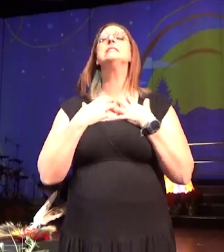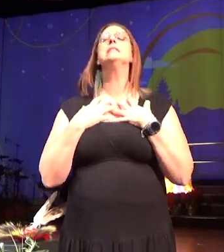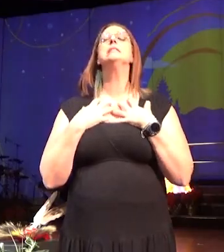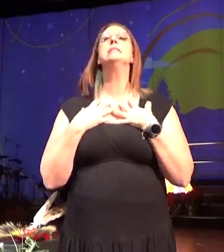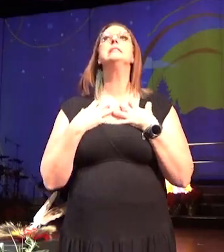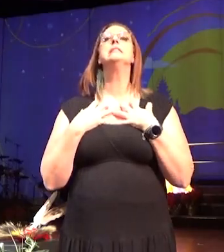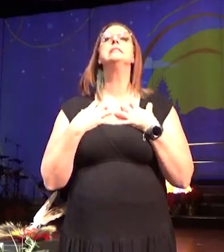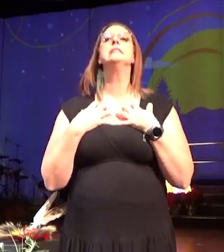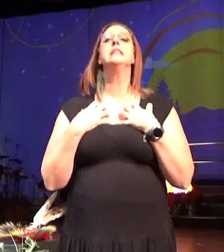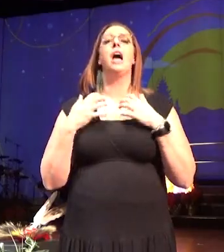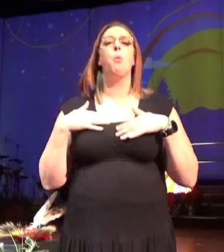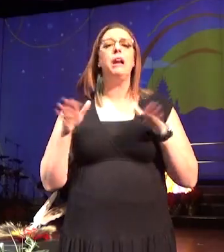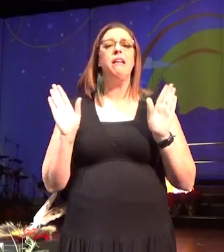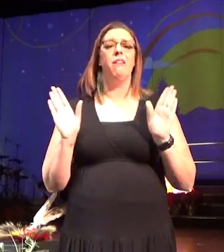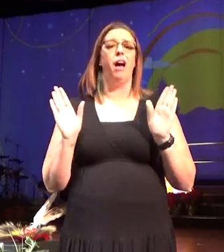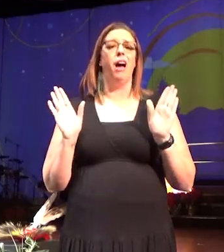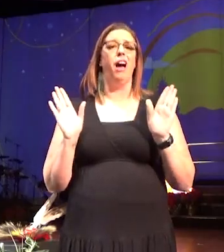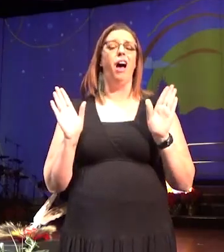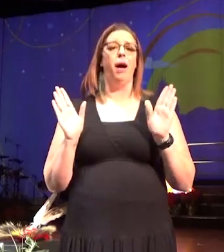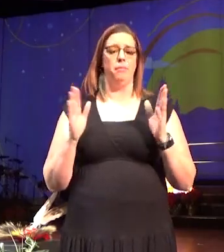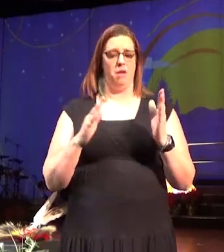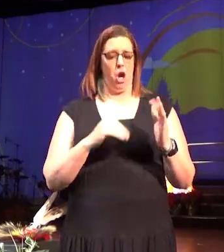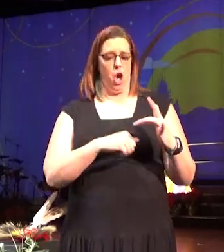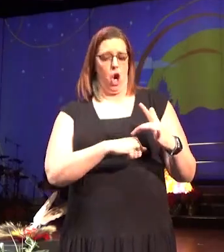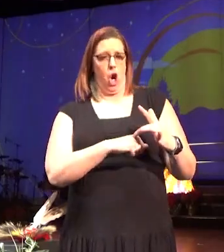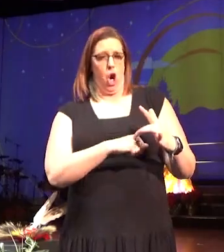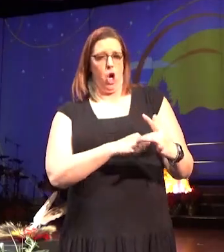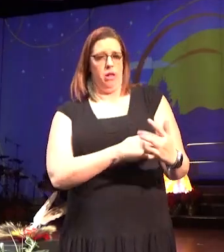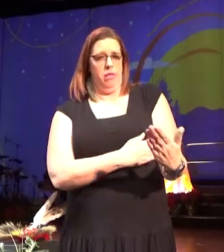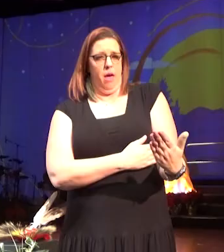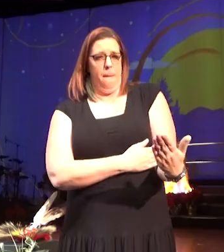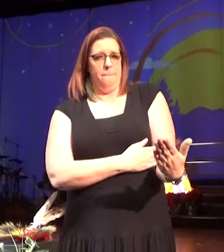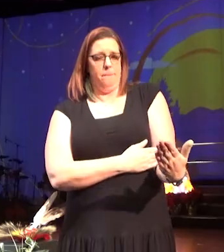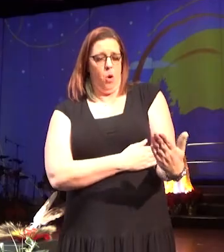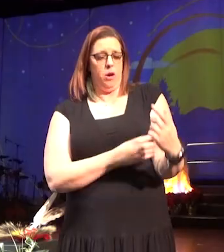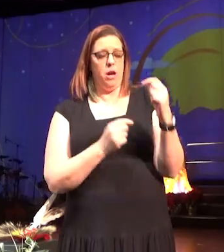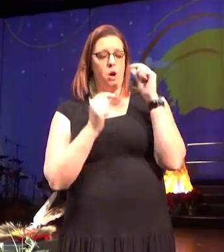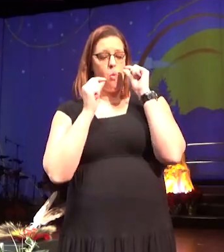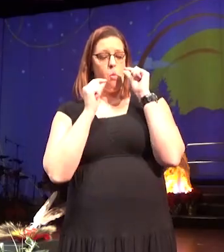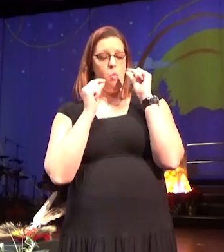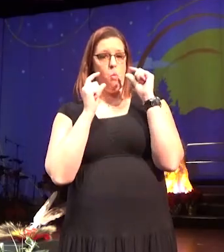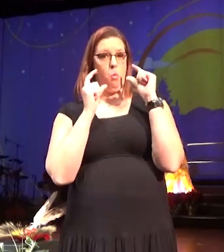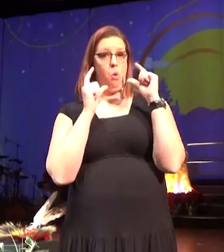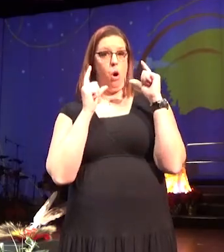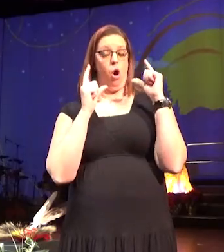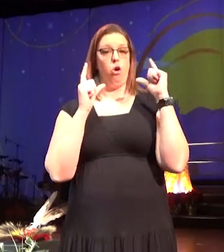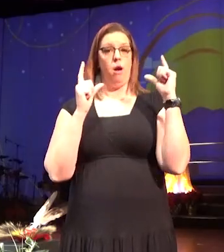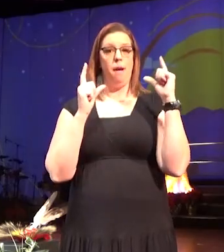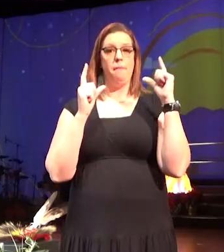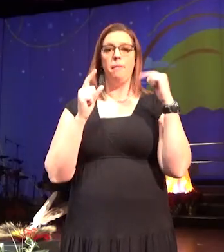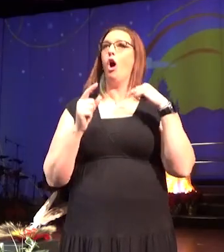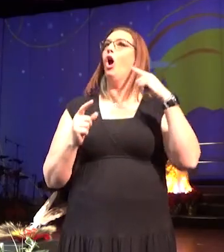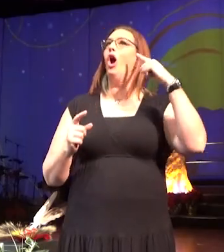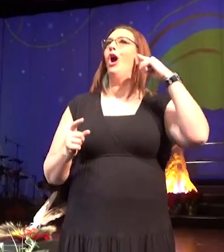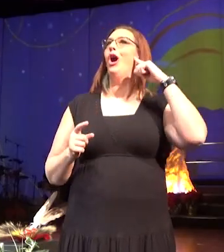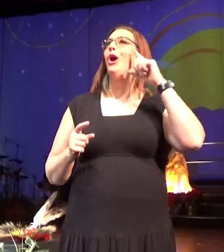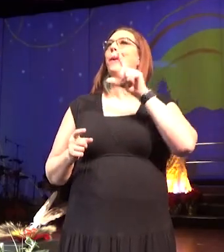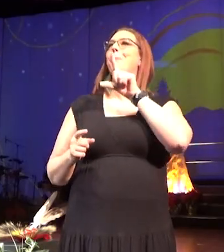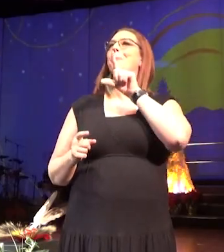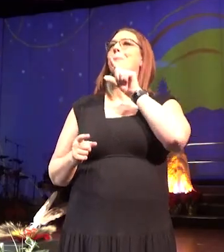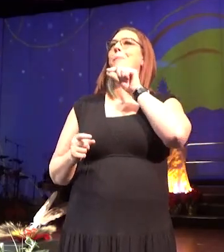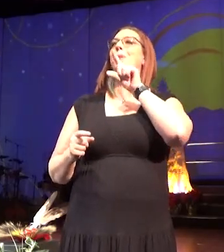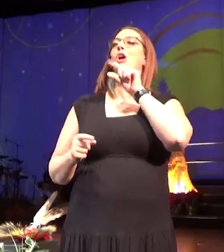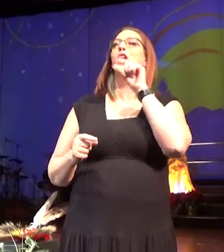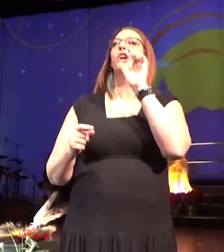bad. Early that morning, I woke up. I woke up and there was a bird singing, a blue